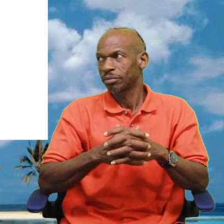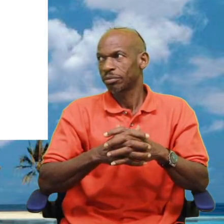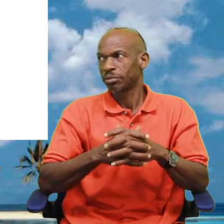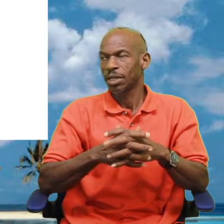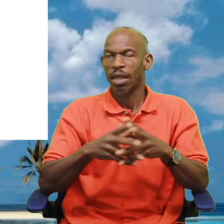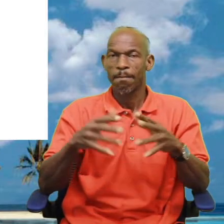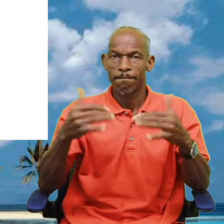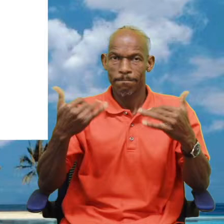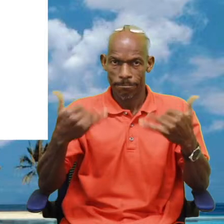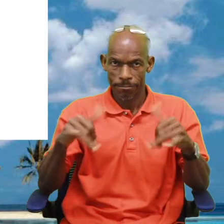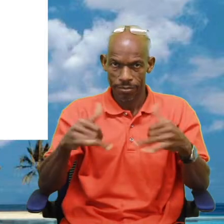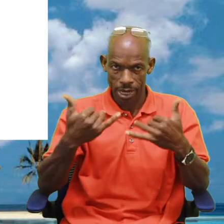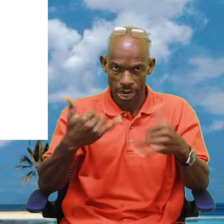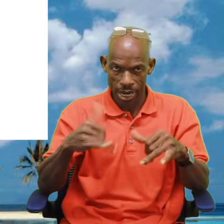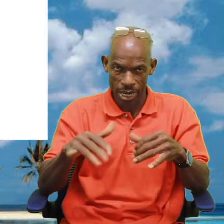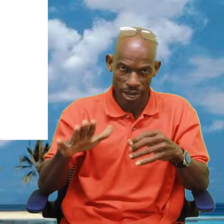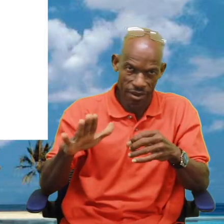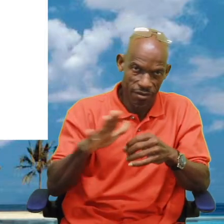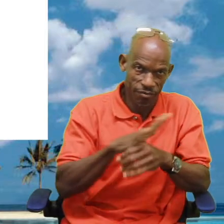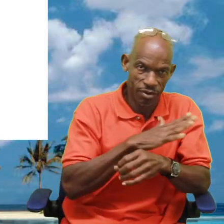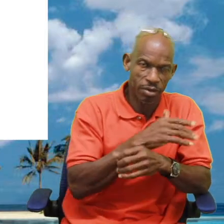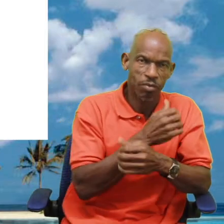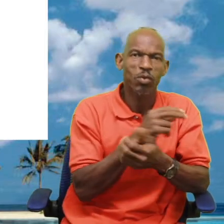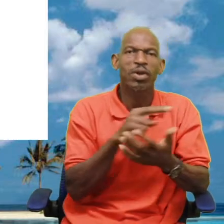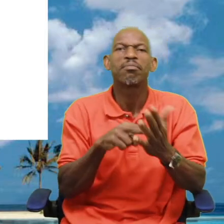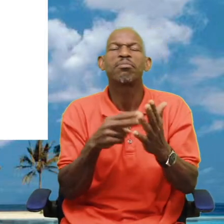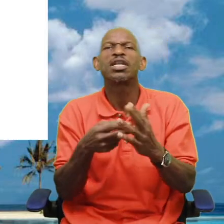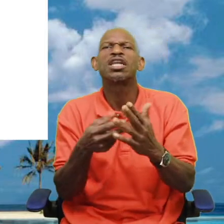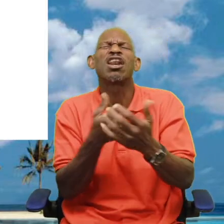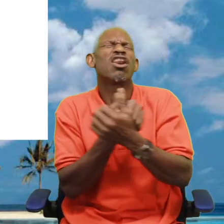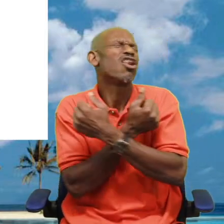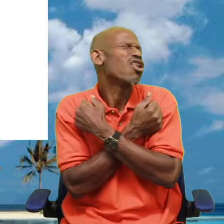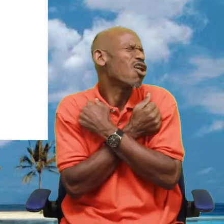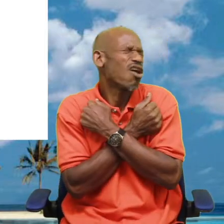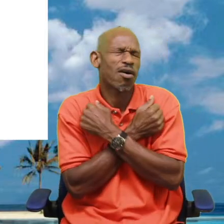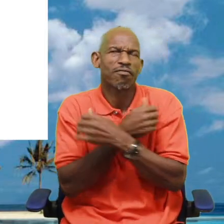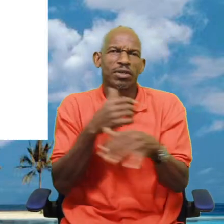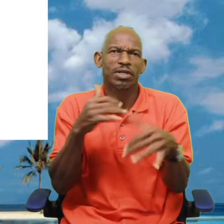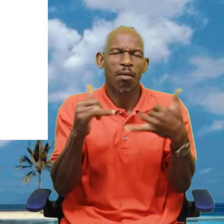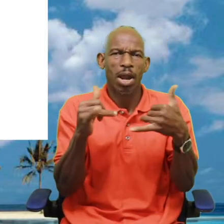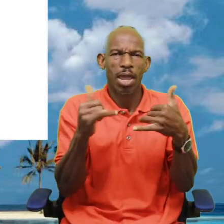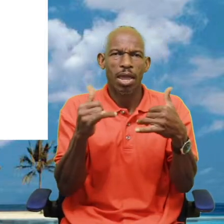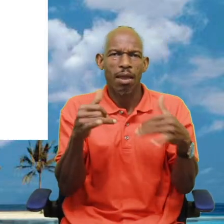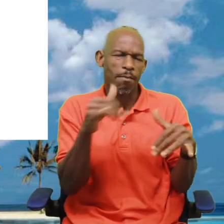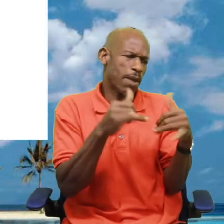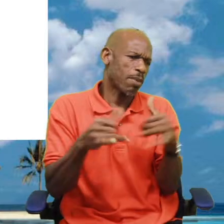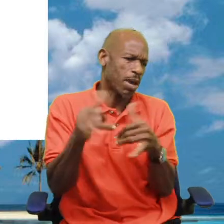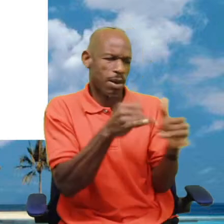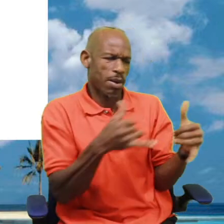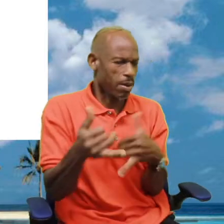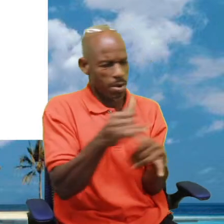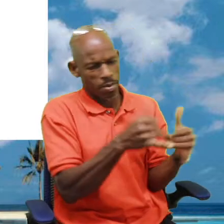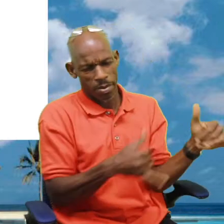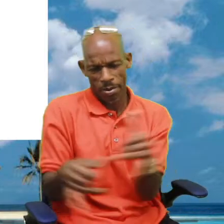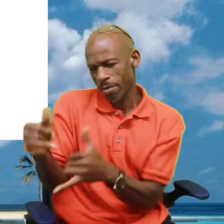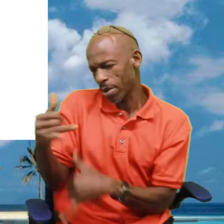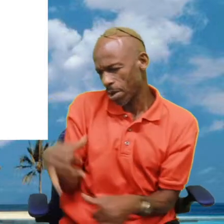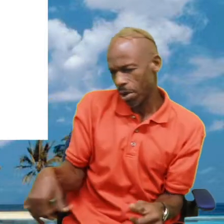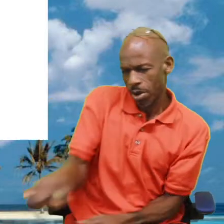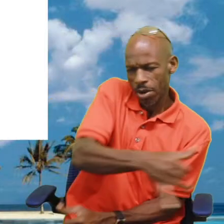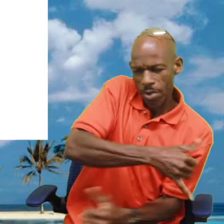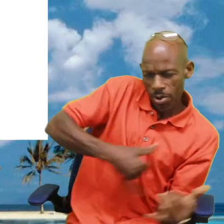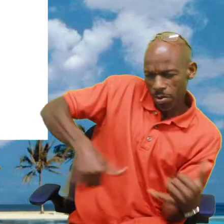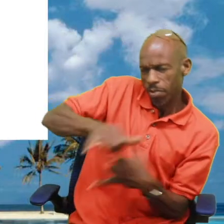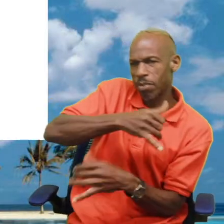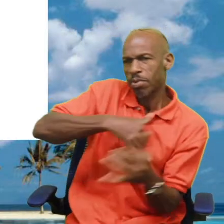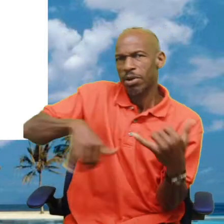playful. That means it loves to play, it likes playing, want to play a lot with you. Playful.